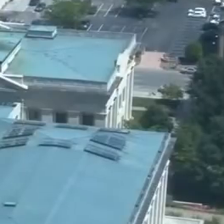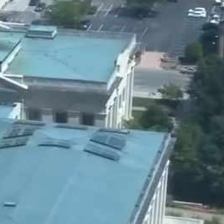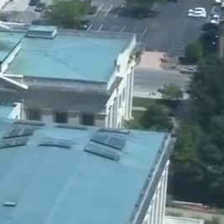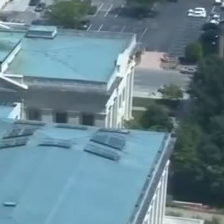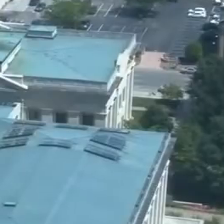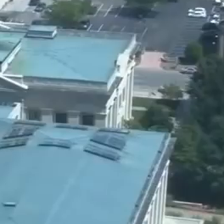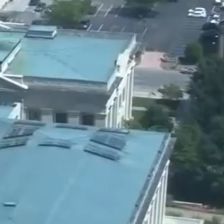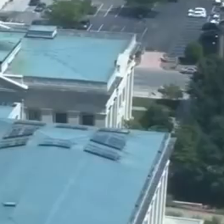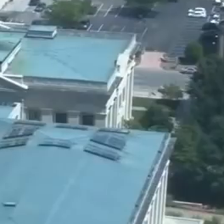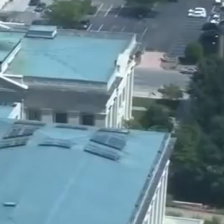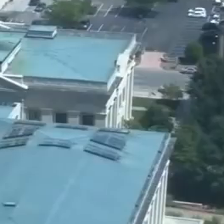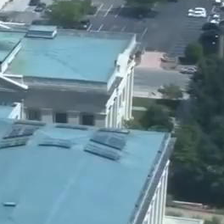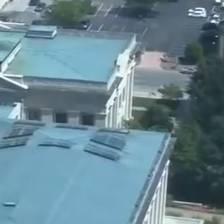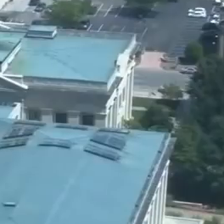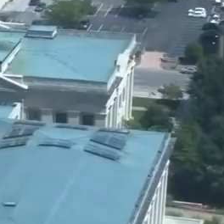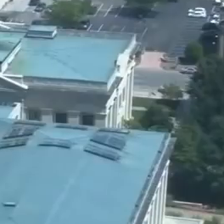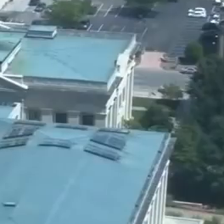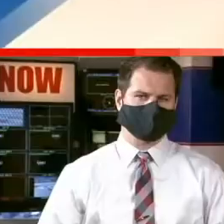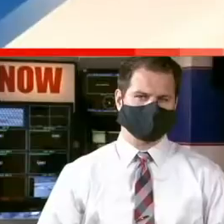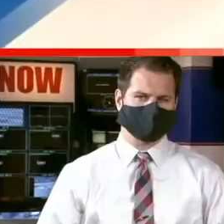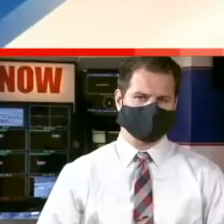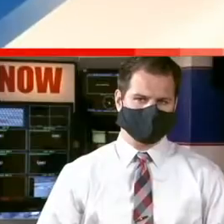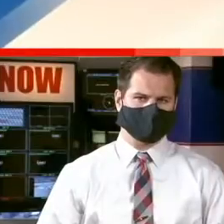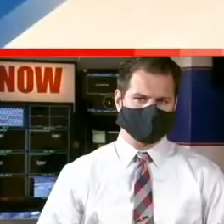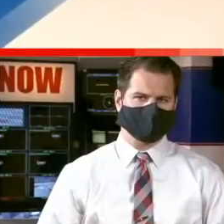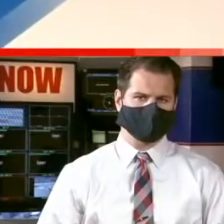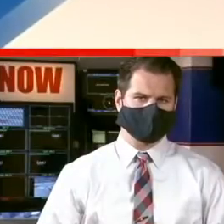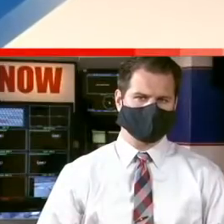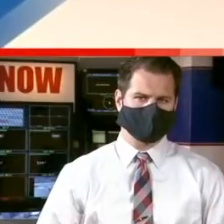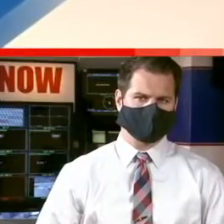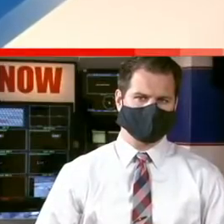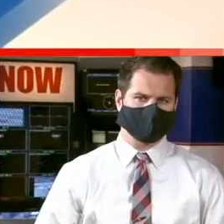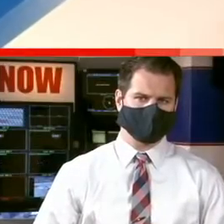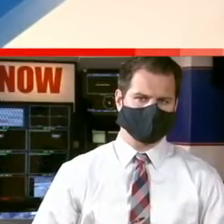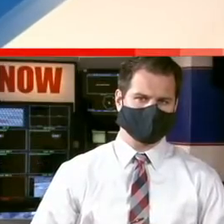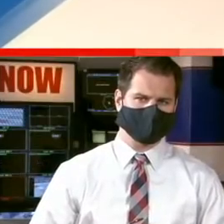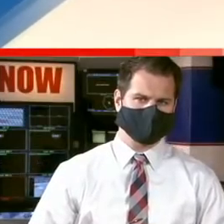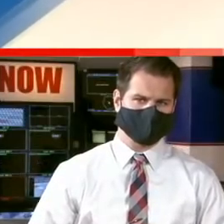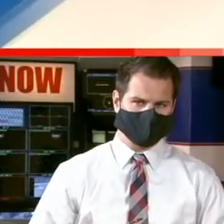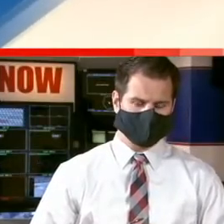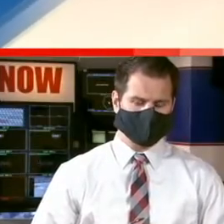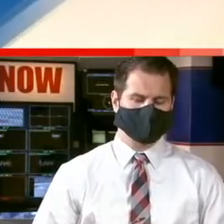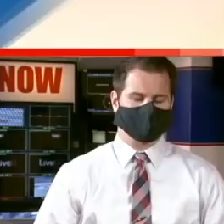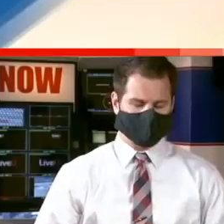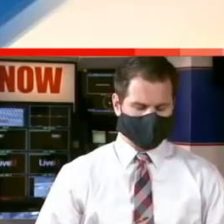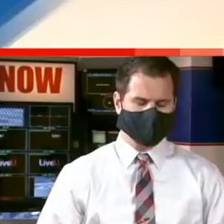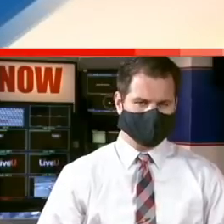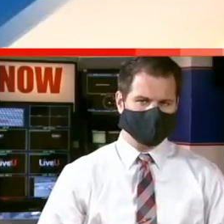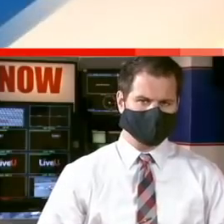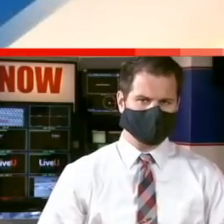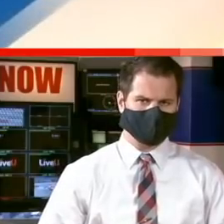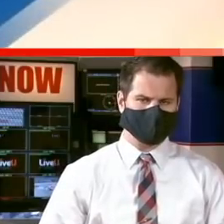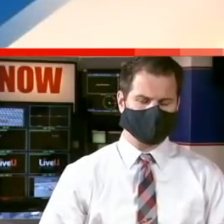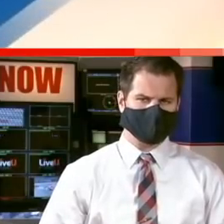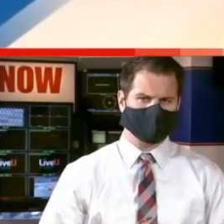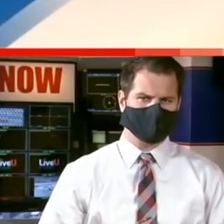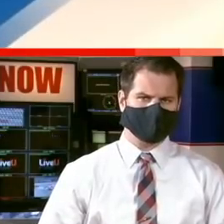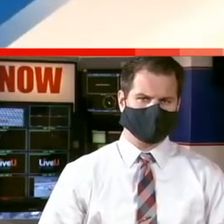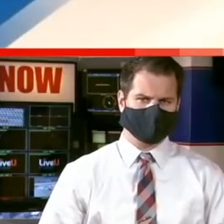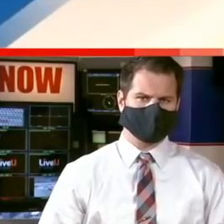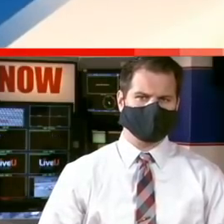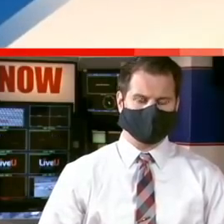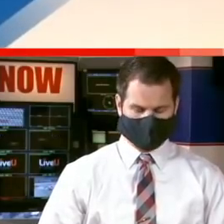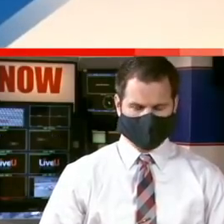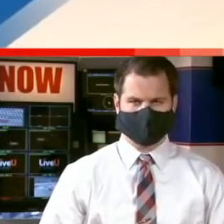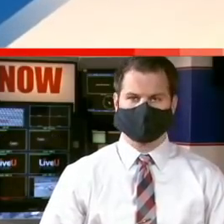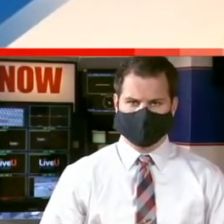new order on fall sports, telling both high schools and professional teams how to proceed this fall. There's a